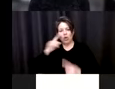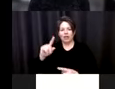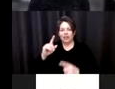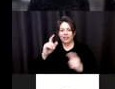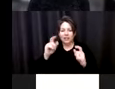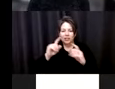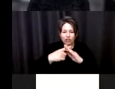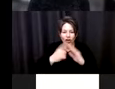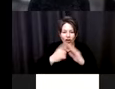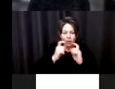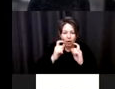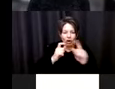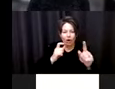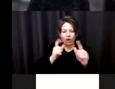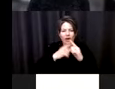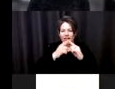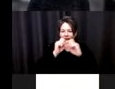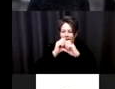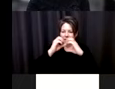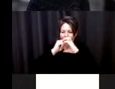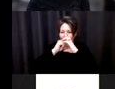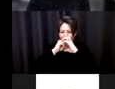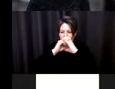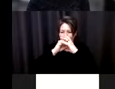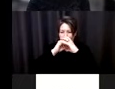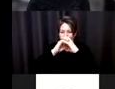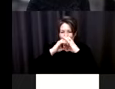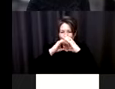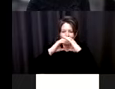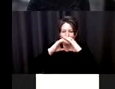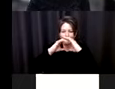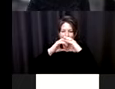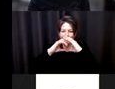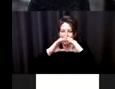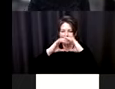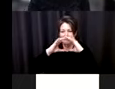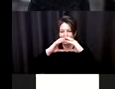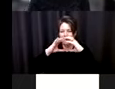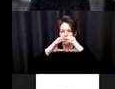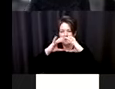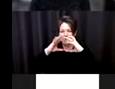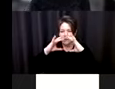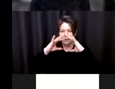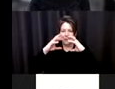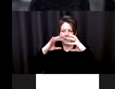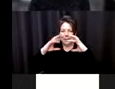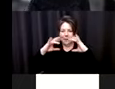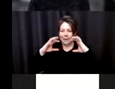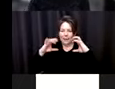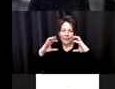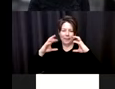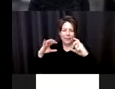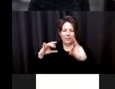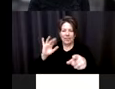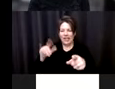begin to cluster a little bit more. And then as they get bigger, the 10th one is 29.